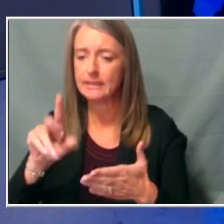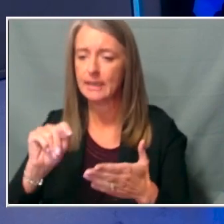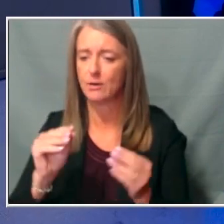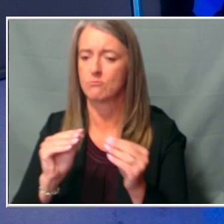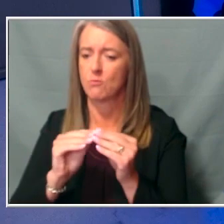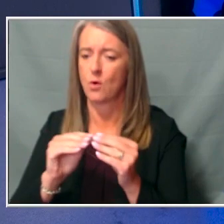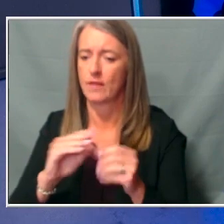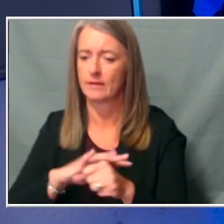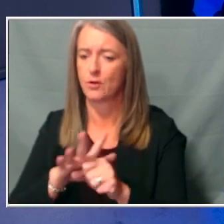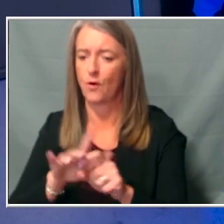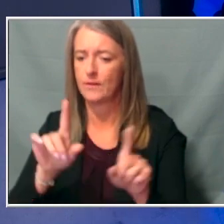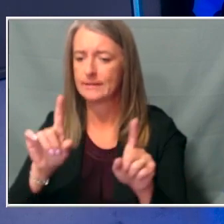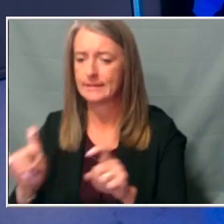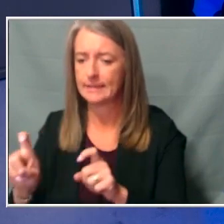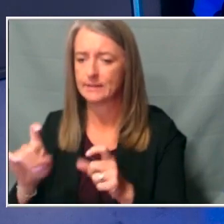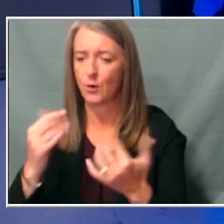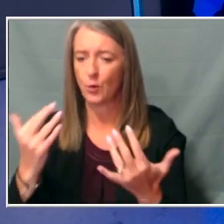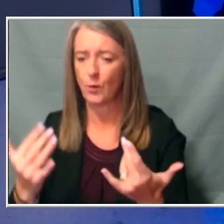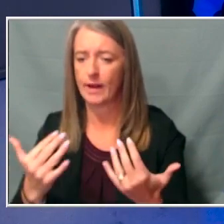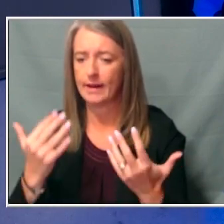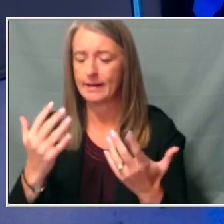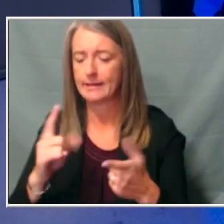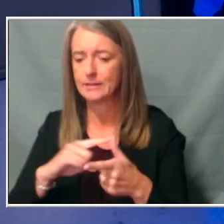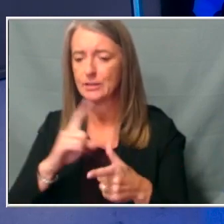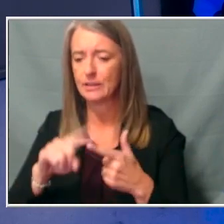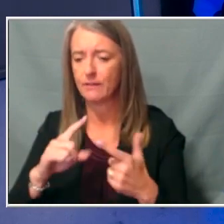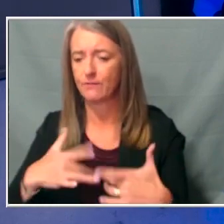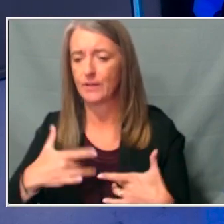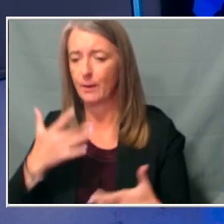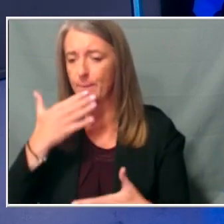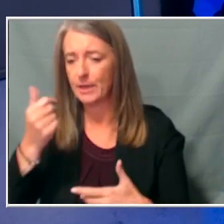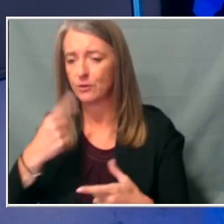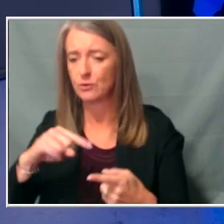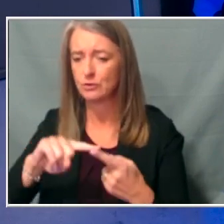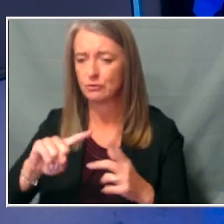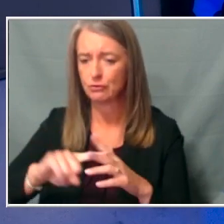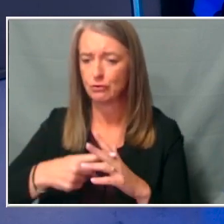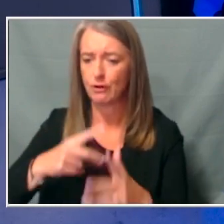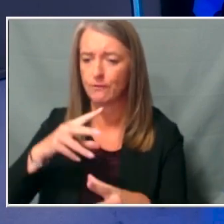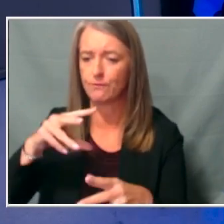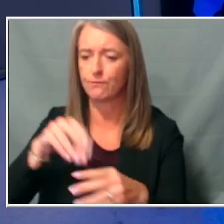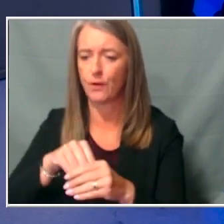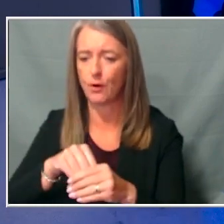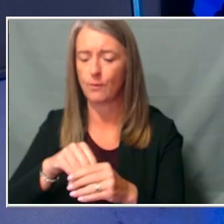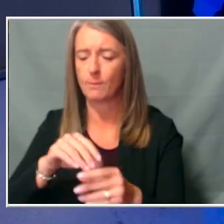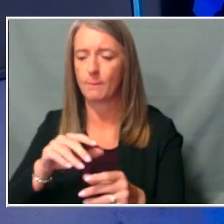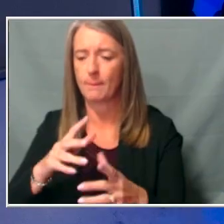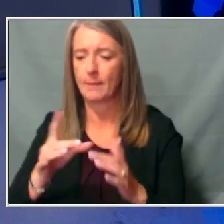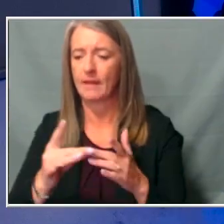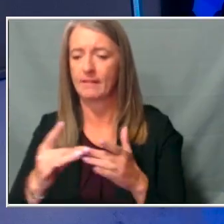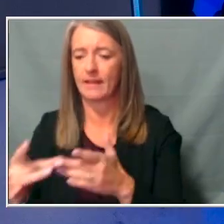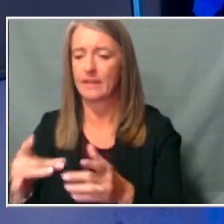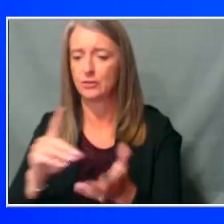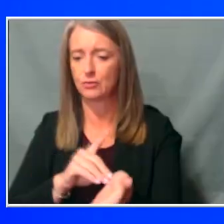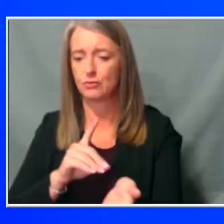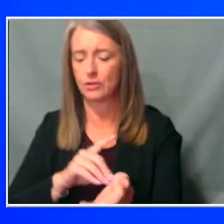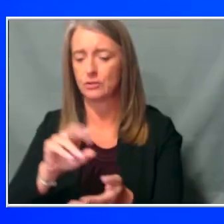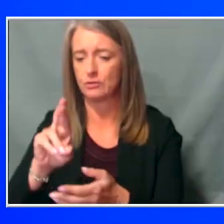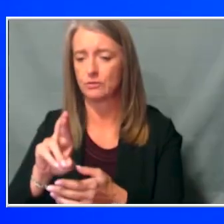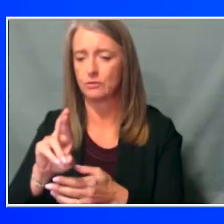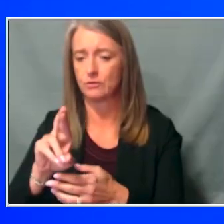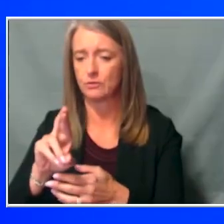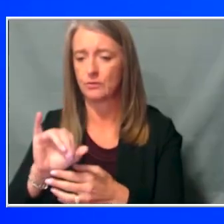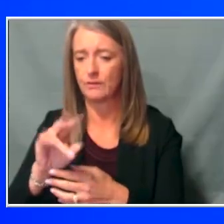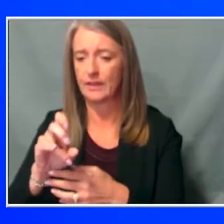COVID test and just waiting out until you got feeling better? When did you start getting involved and it eventually led you to Dr. Ramirez? I